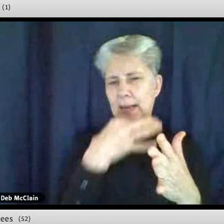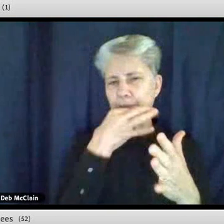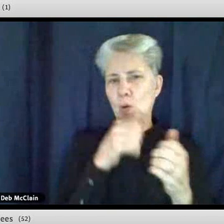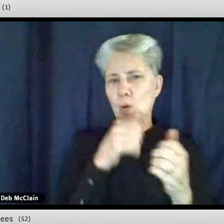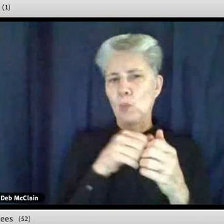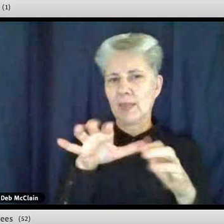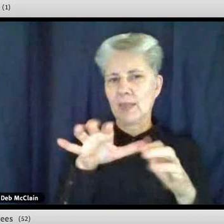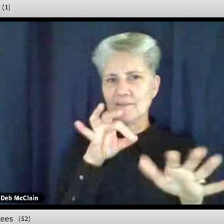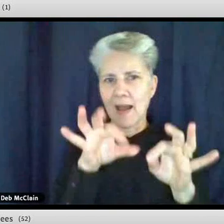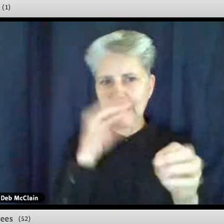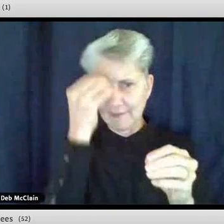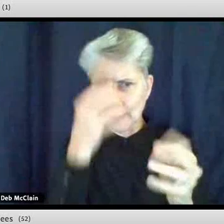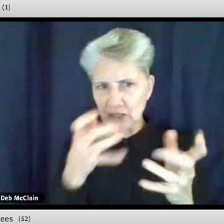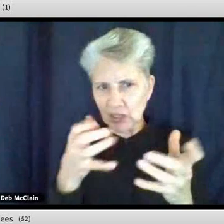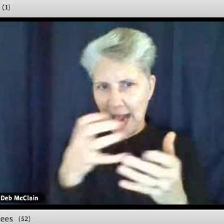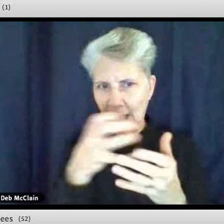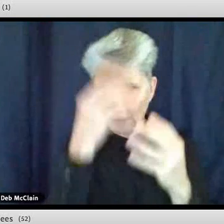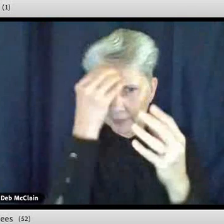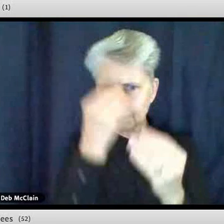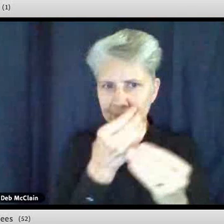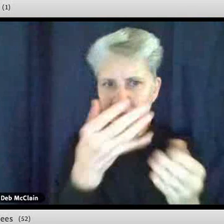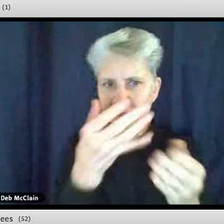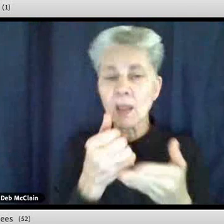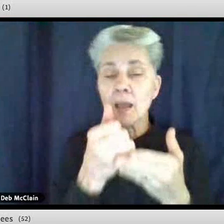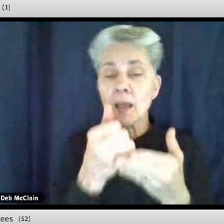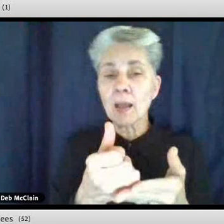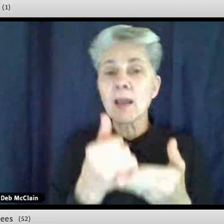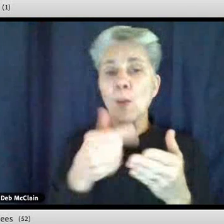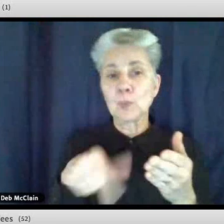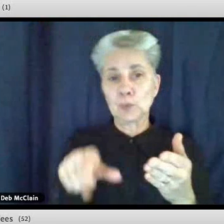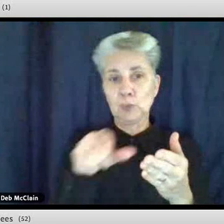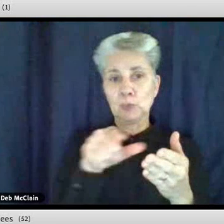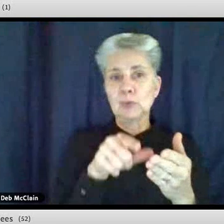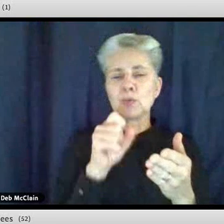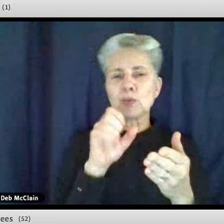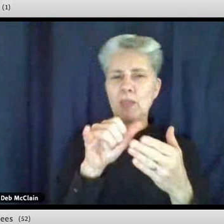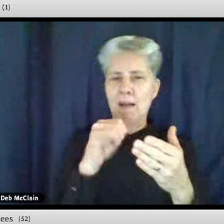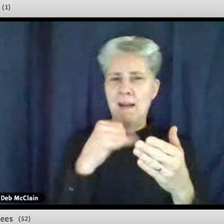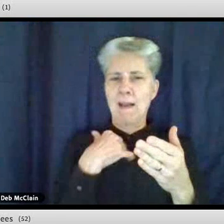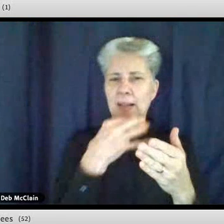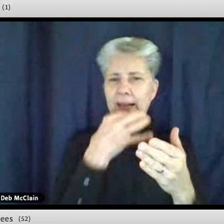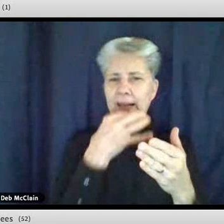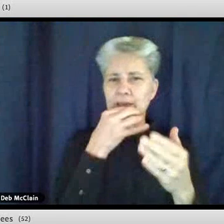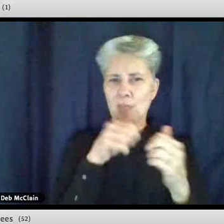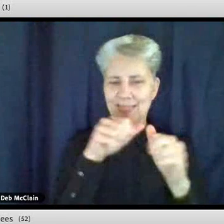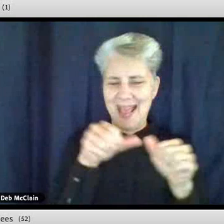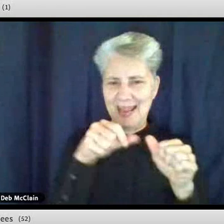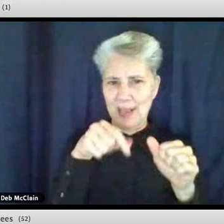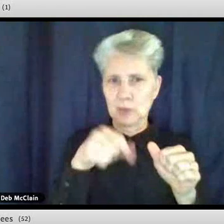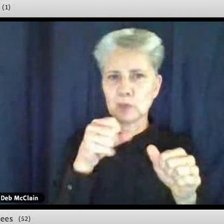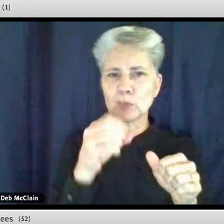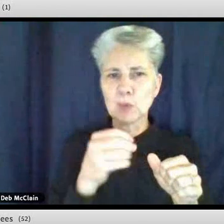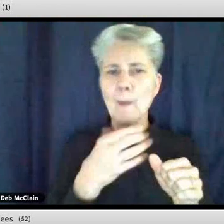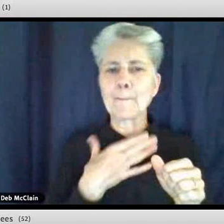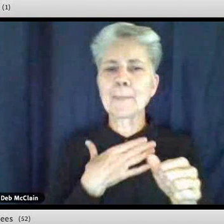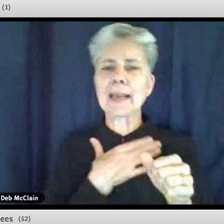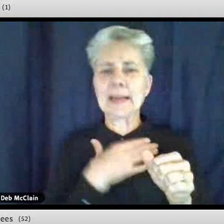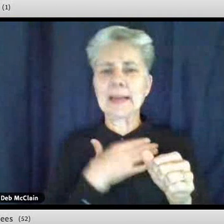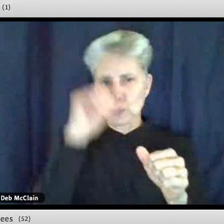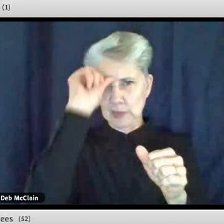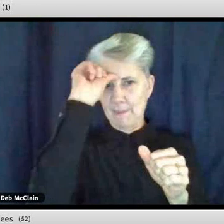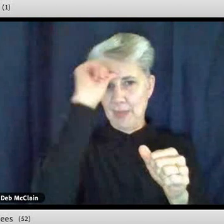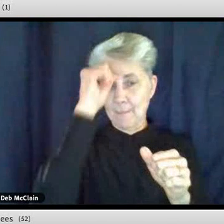finding information and gathering it and hopefully presenting it to you. So I am an expert in that. So please. Keep